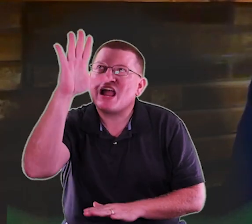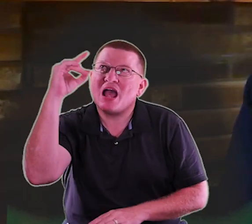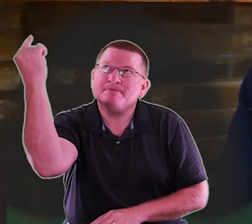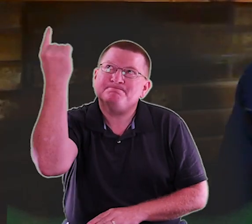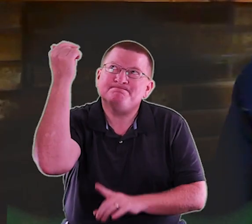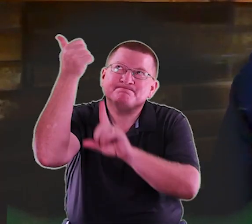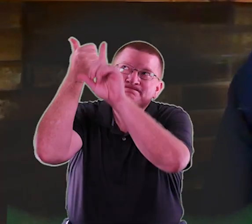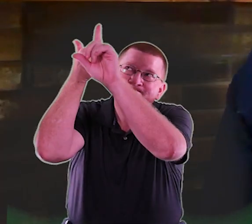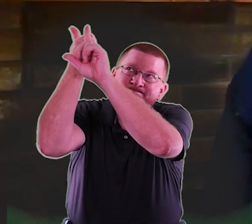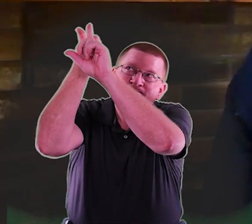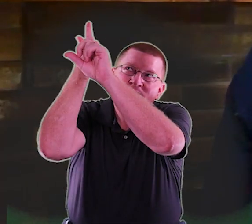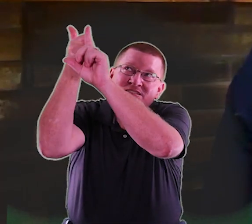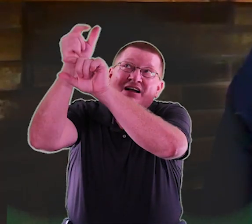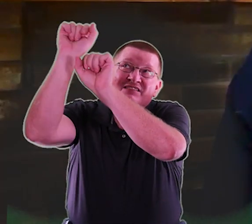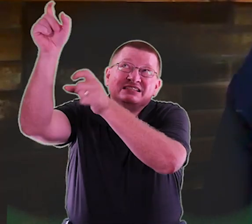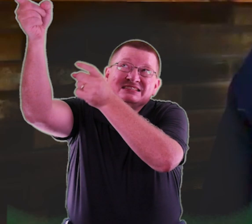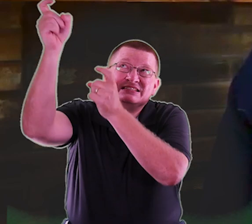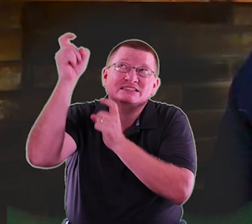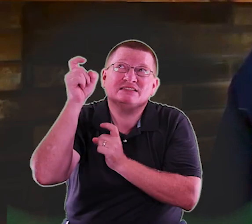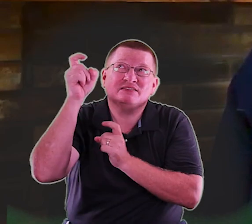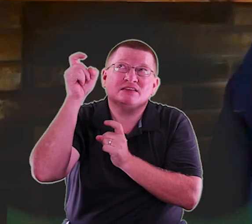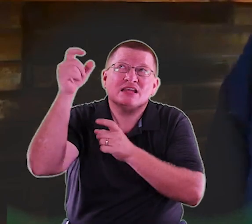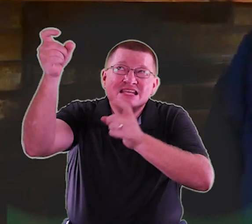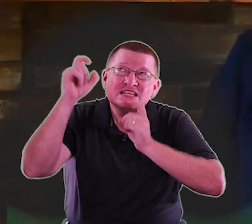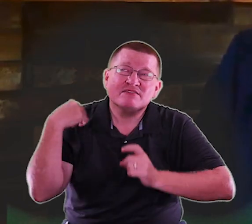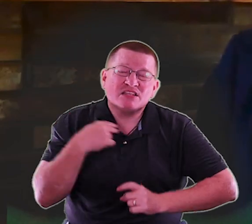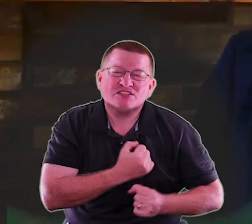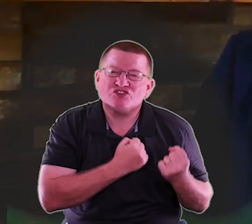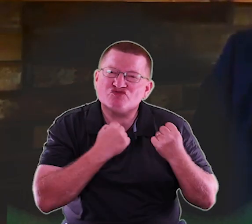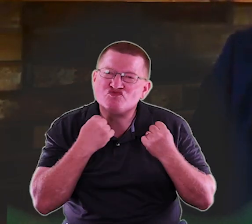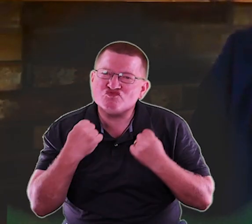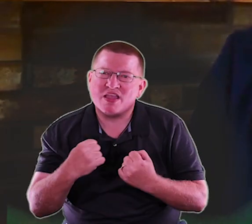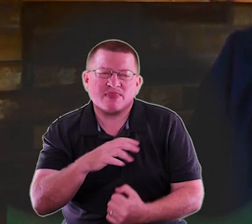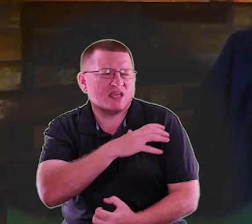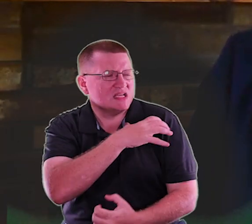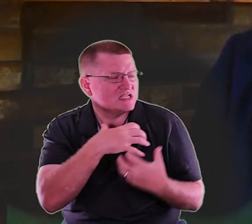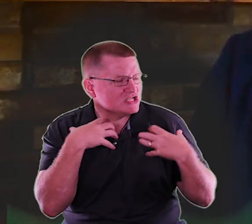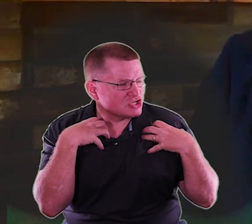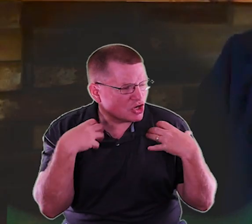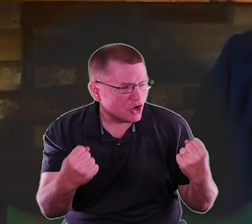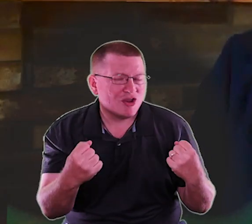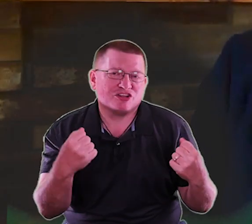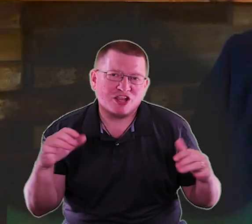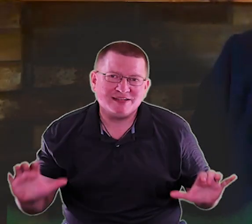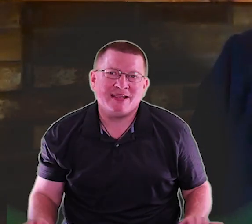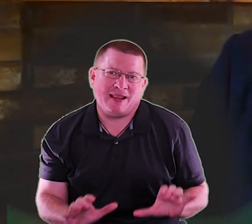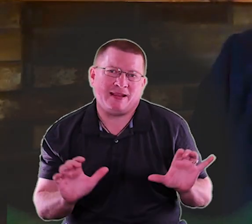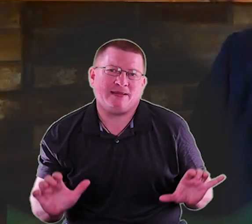can give, that gives us the strength and courage to act.